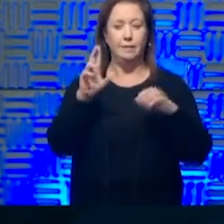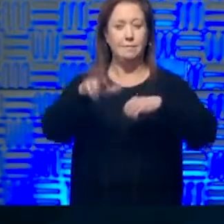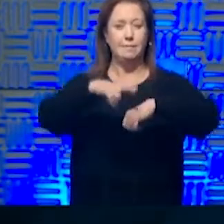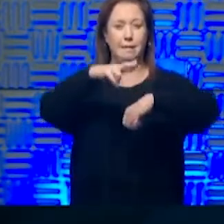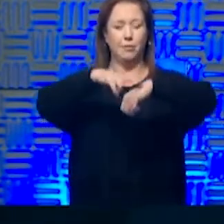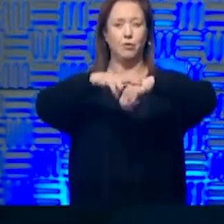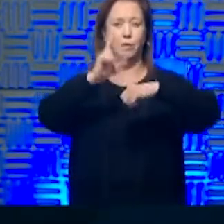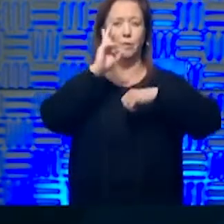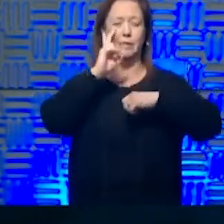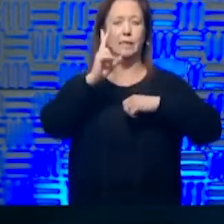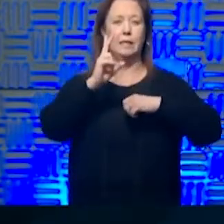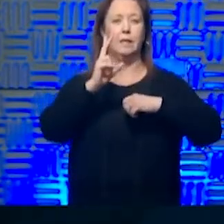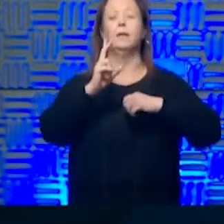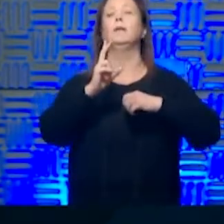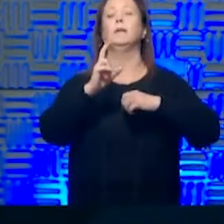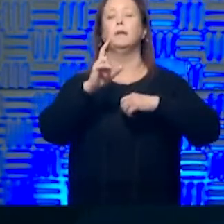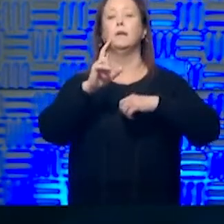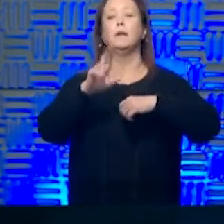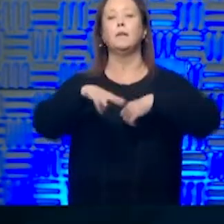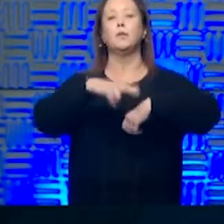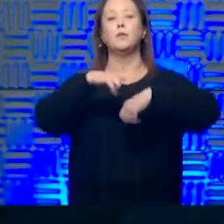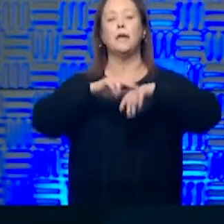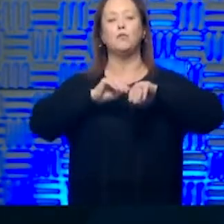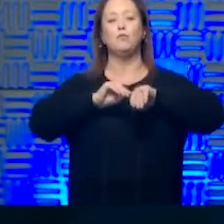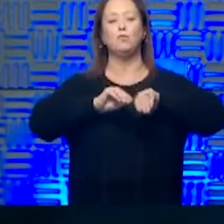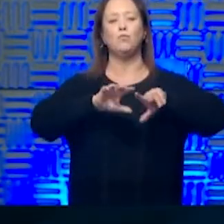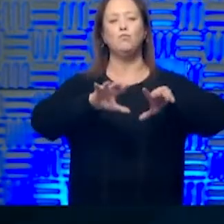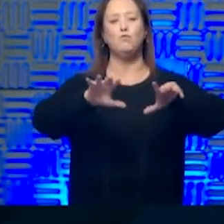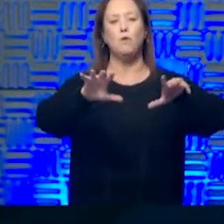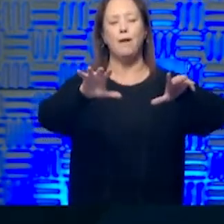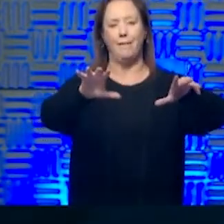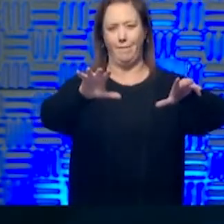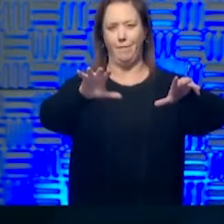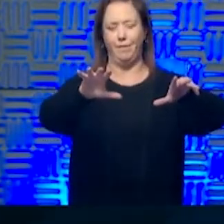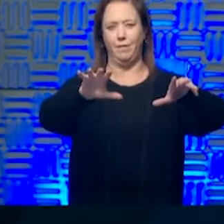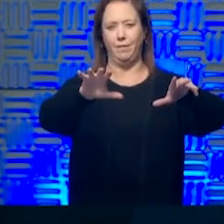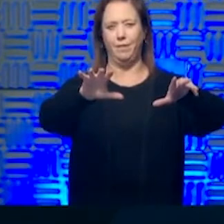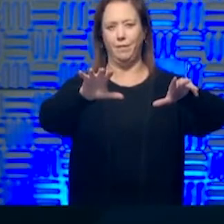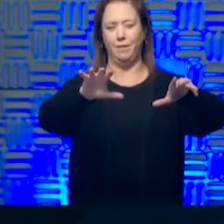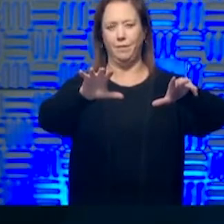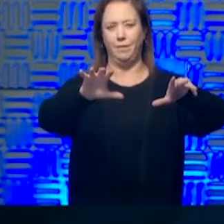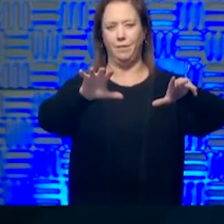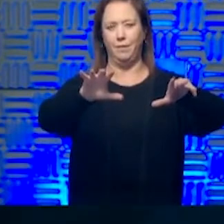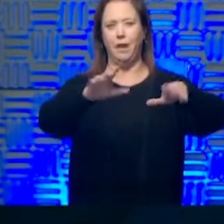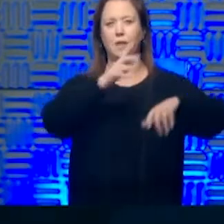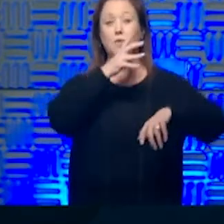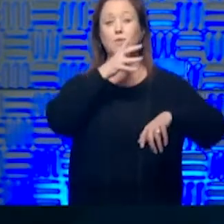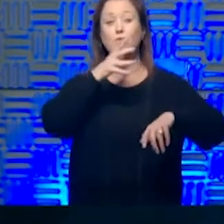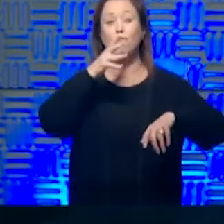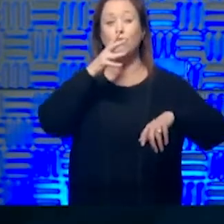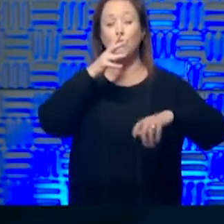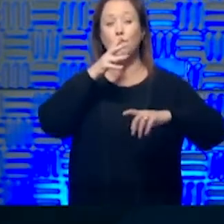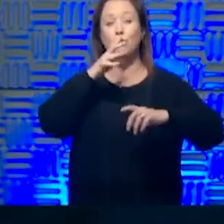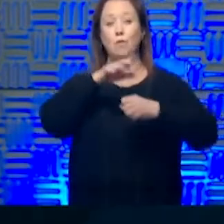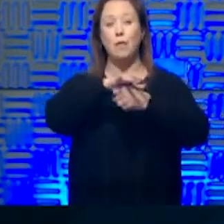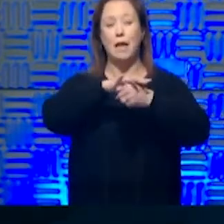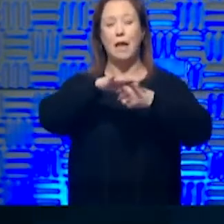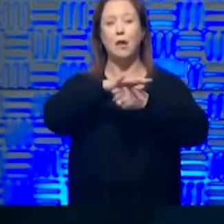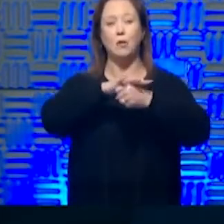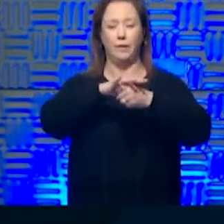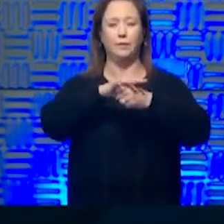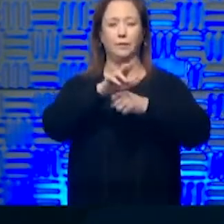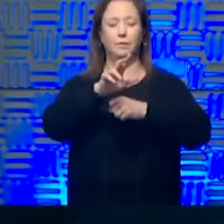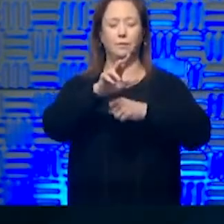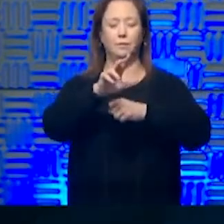nationally, and there is some natural spread, that's heading out into rural areas and across the